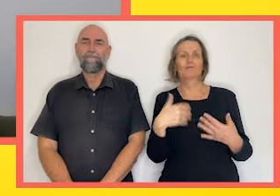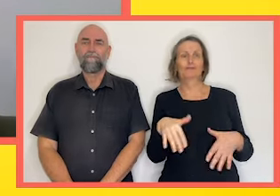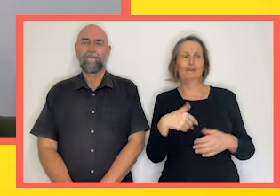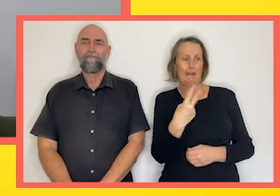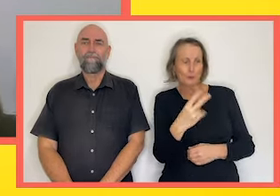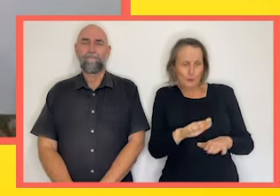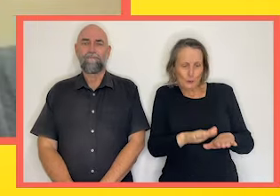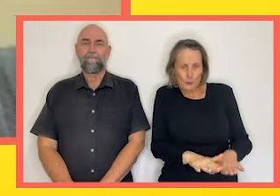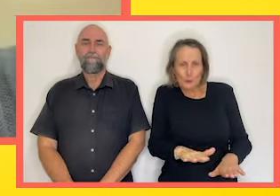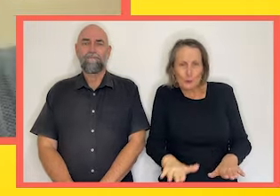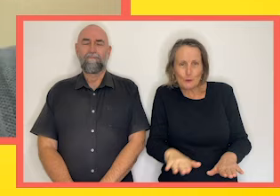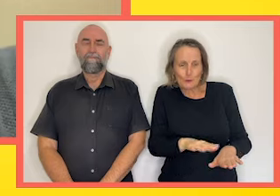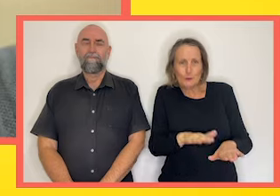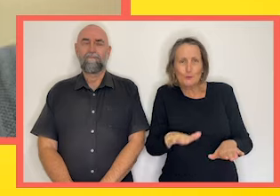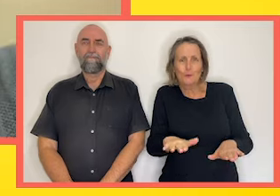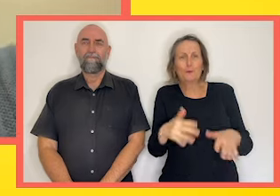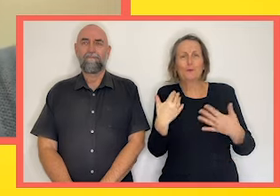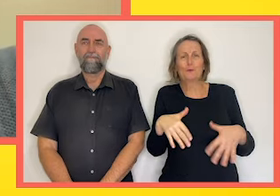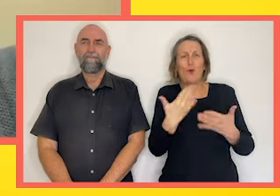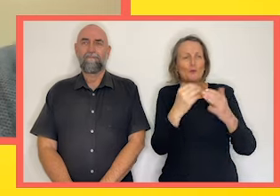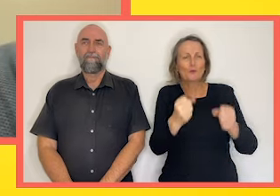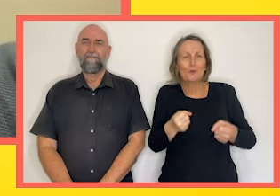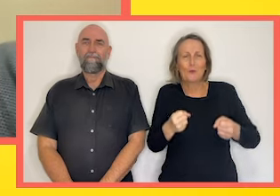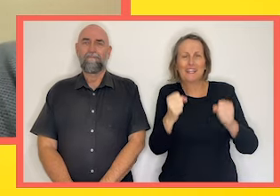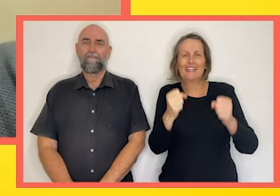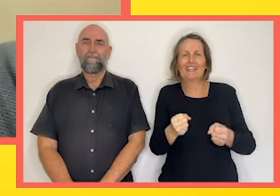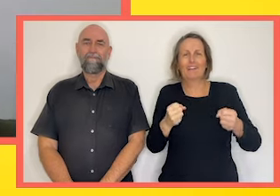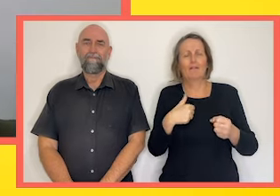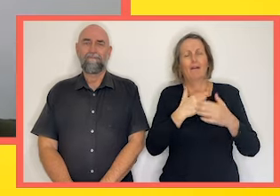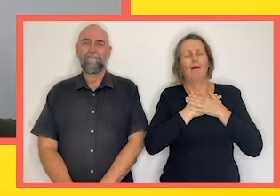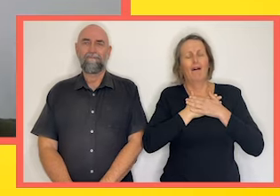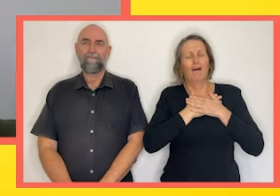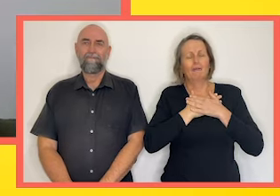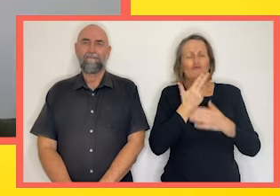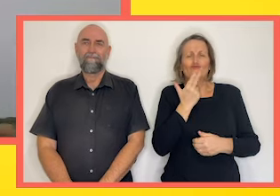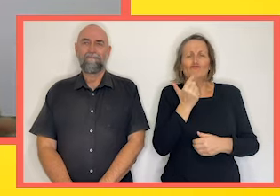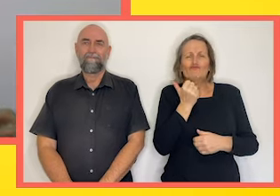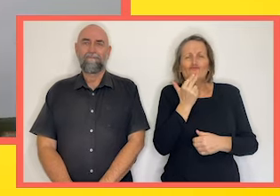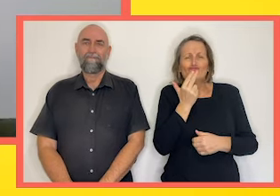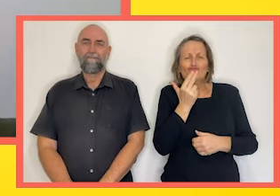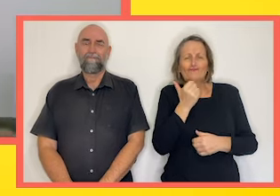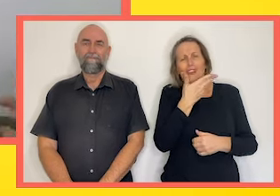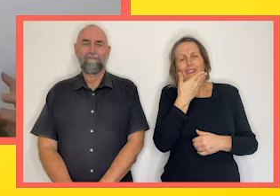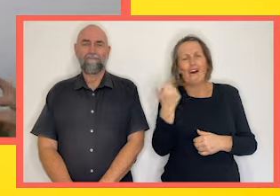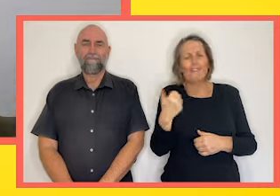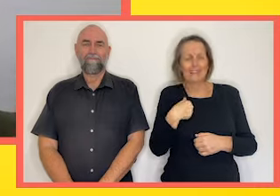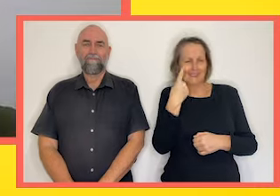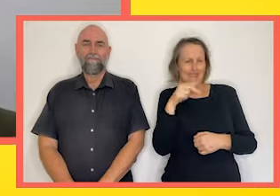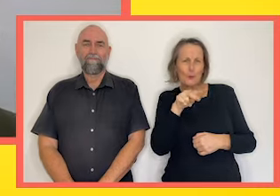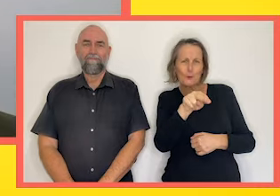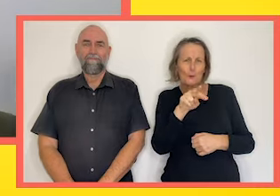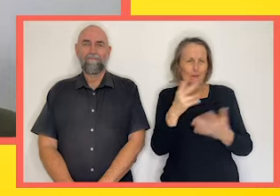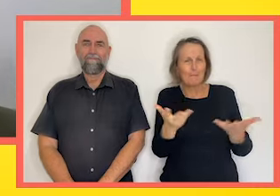two little kids, two little twin babies on the swing, and I was just so gorgeous. They looked so cute, and just the